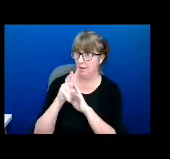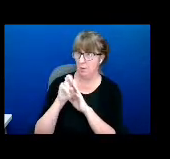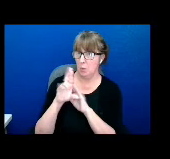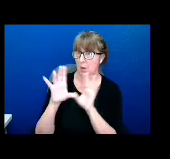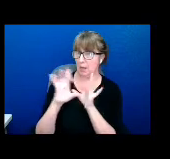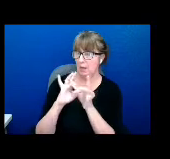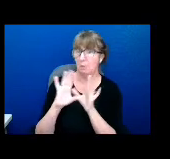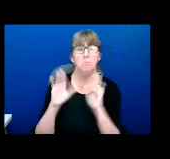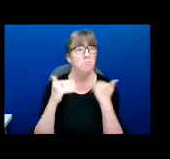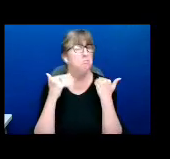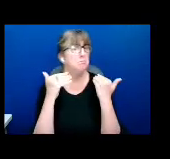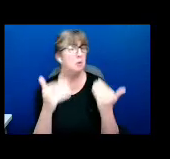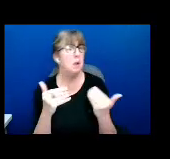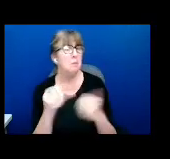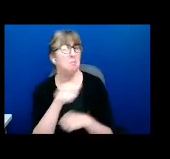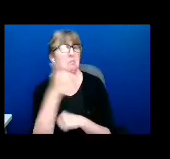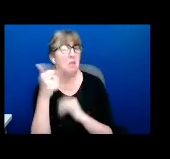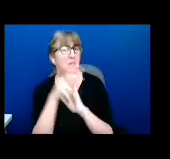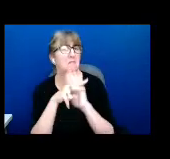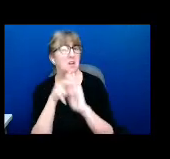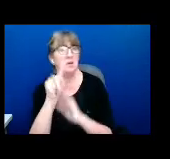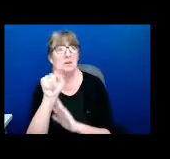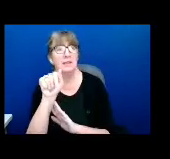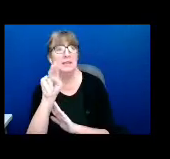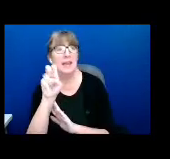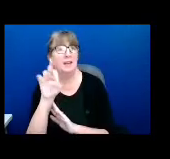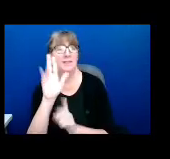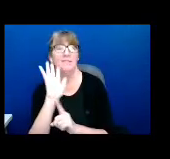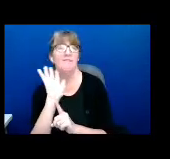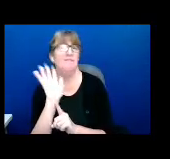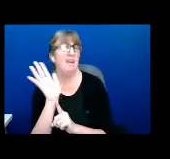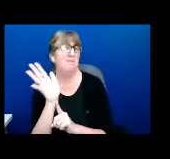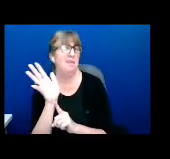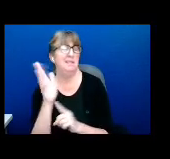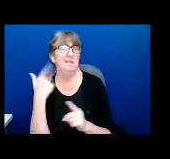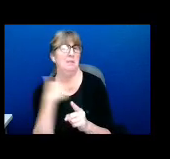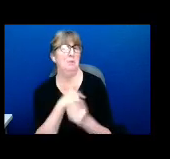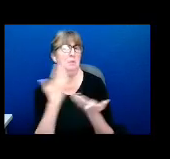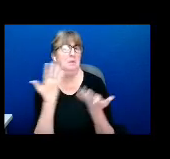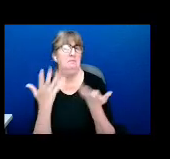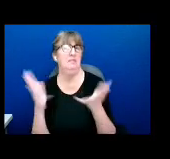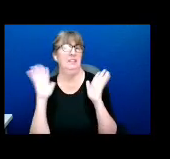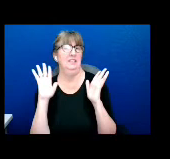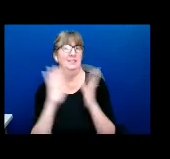Let's do Tanner. Go ahead, it's just 5 minutes, then we'll be done.